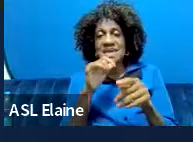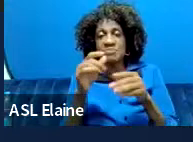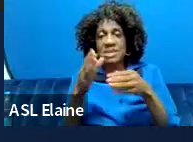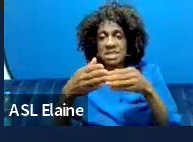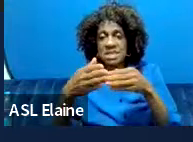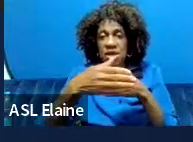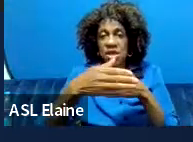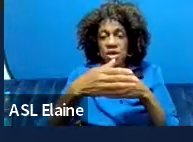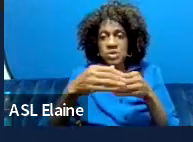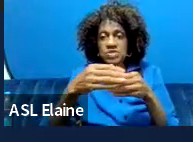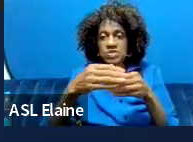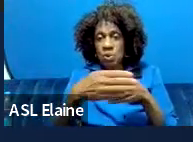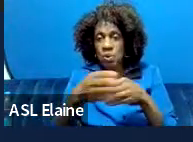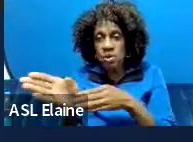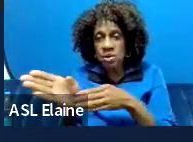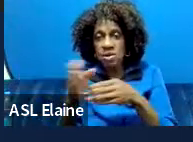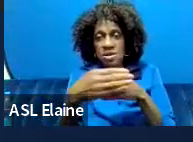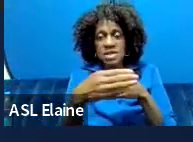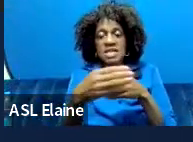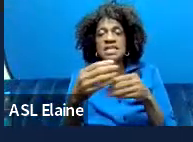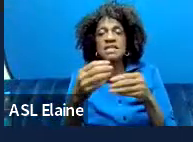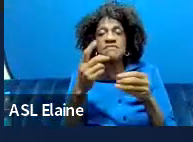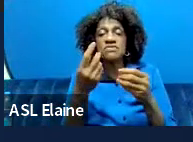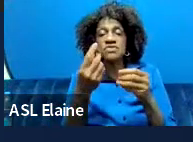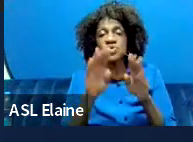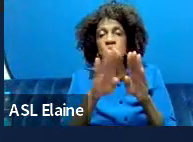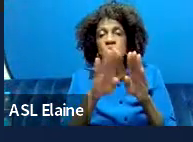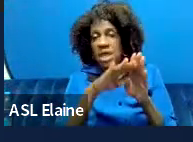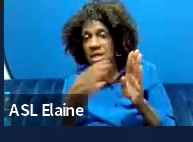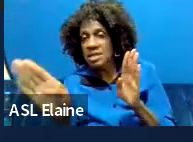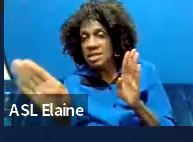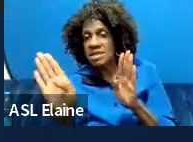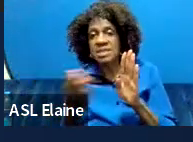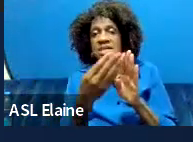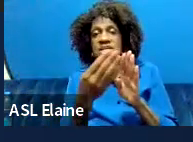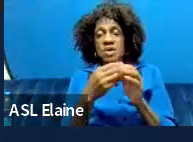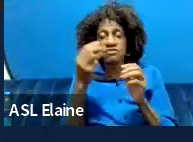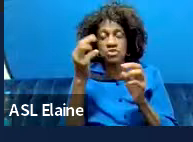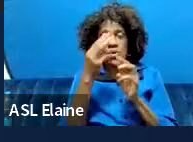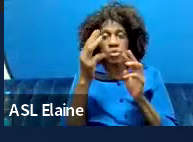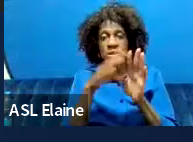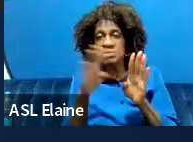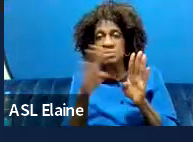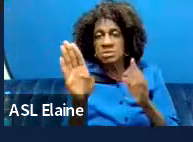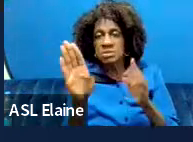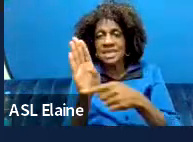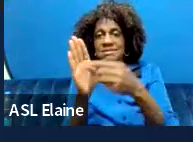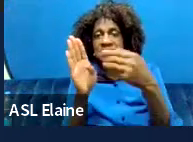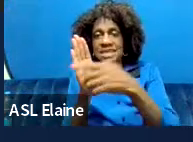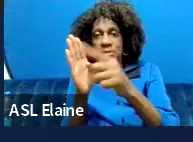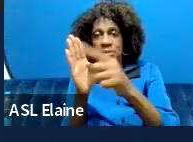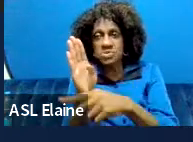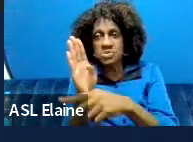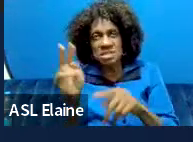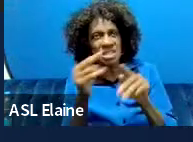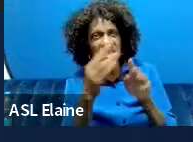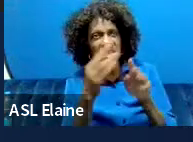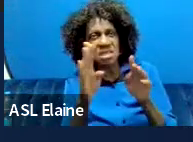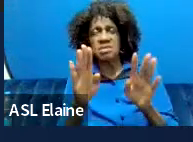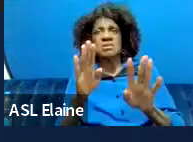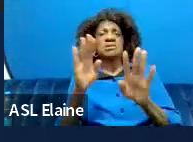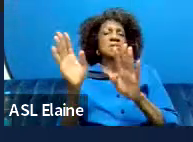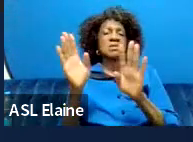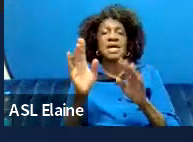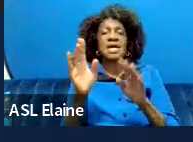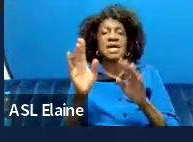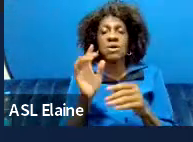swing do not comply because the door is not swinging out. You don't have to worry about that door swinging out and hitting somebody while they're trying to read that sign. I would